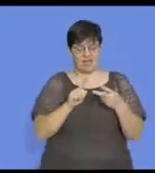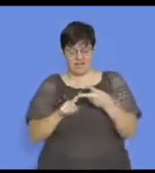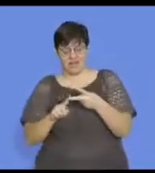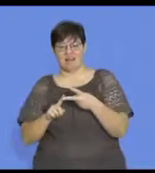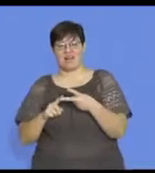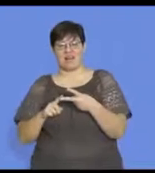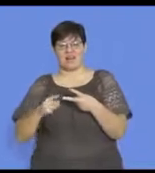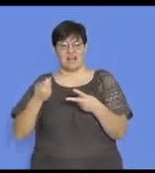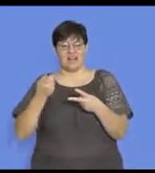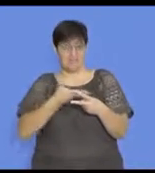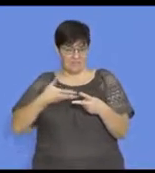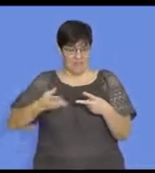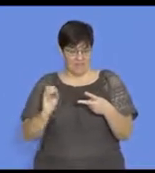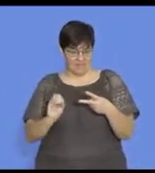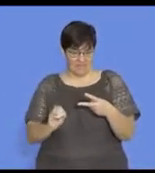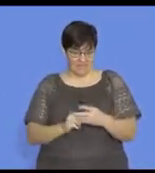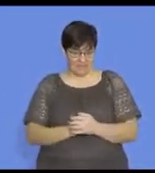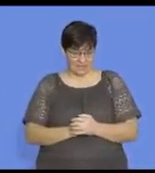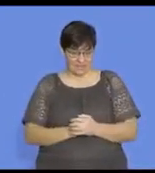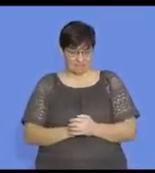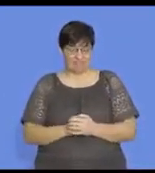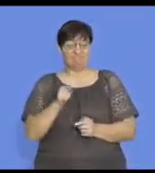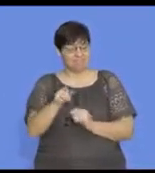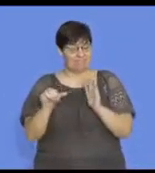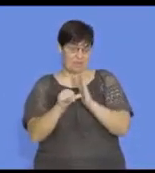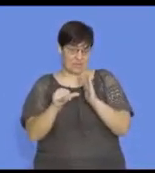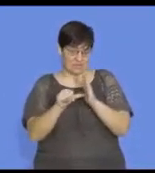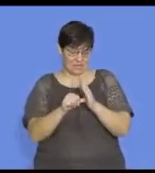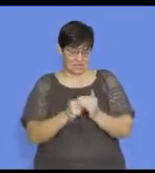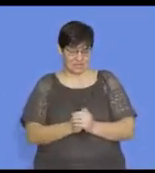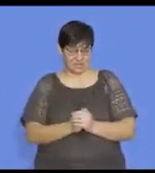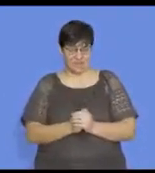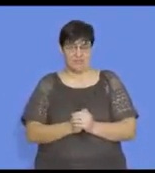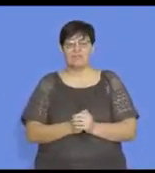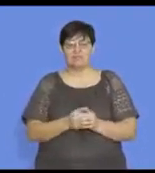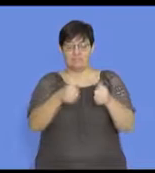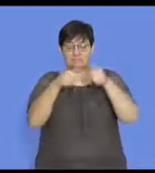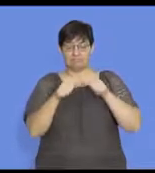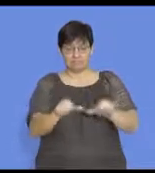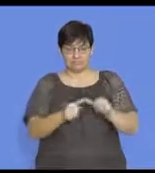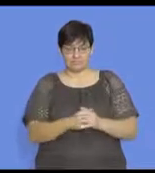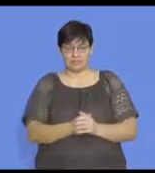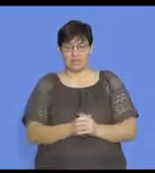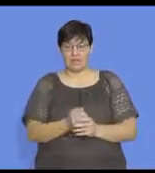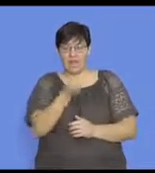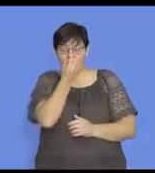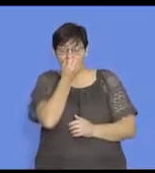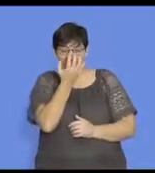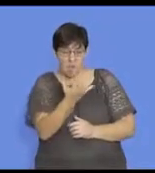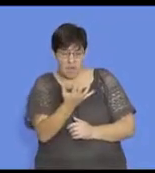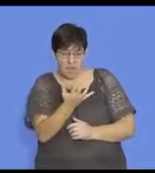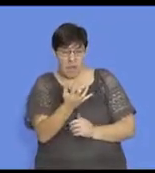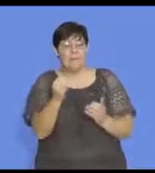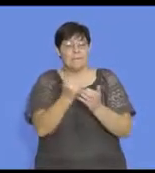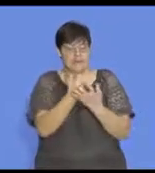female. Okay, so that is really important. So as I said, bringing to the next one, the flower must